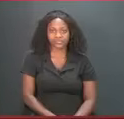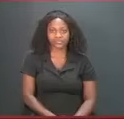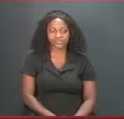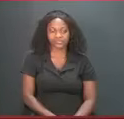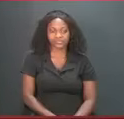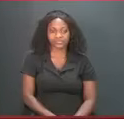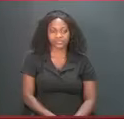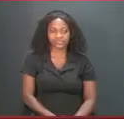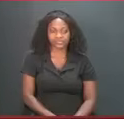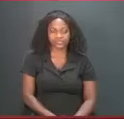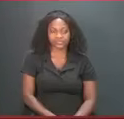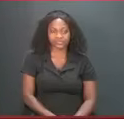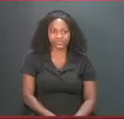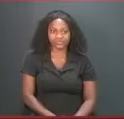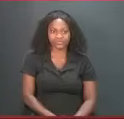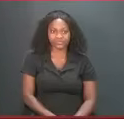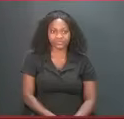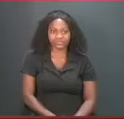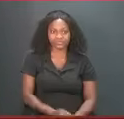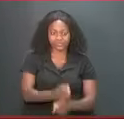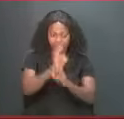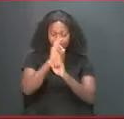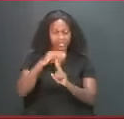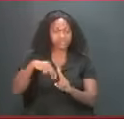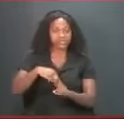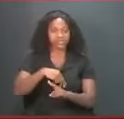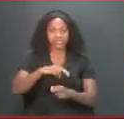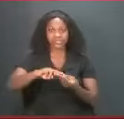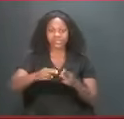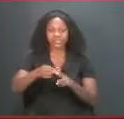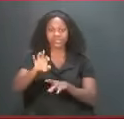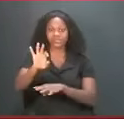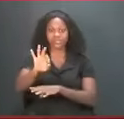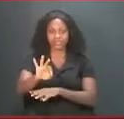Honourable members, item 9.